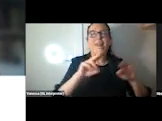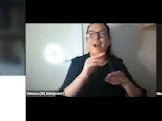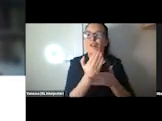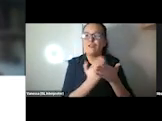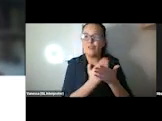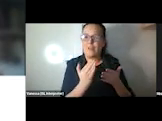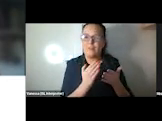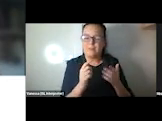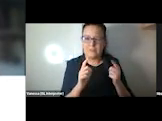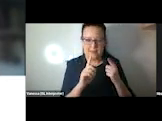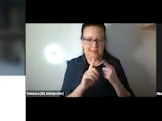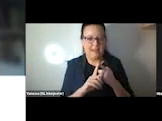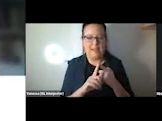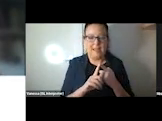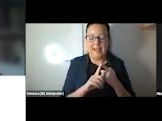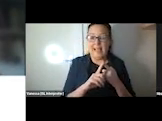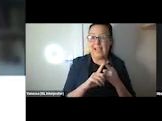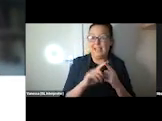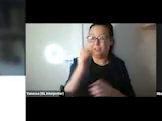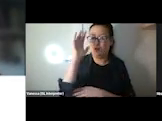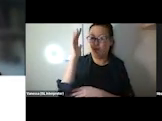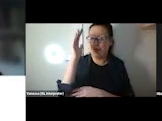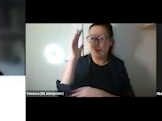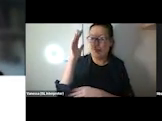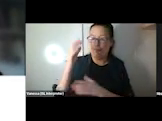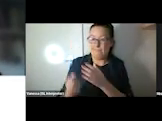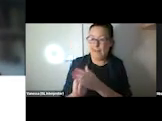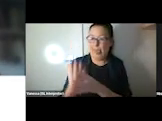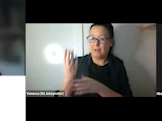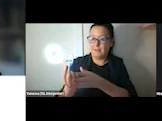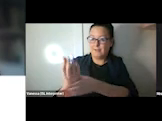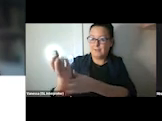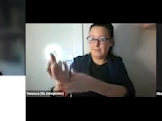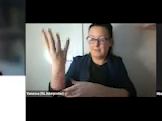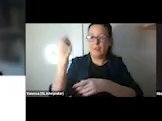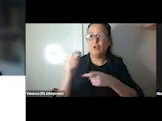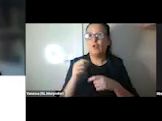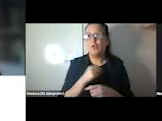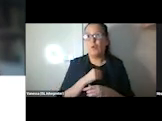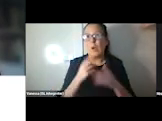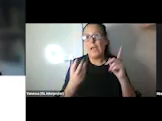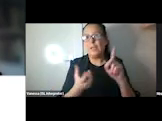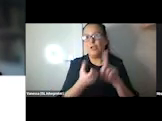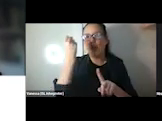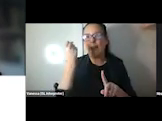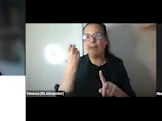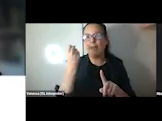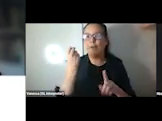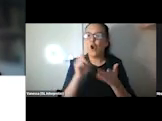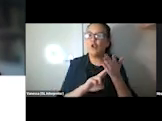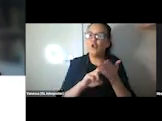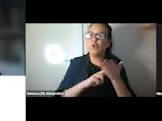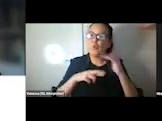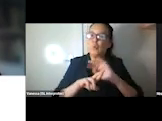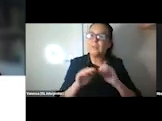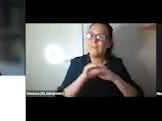well in order to achieve the type of user-friendly environment